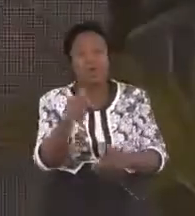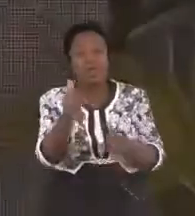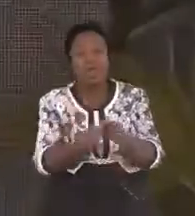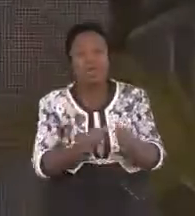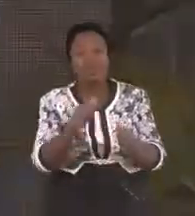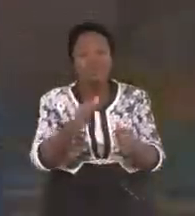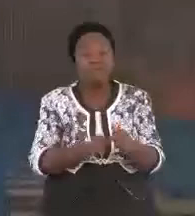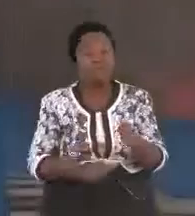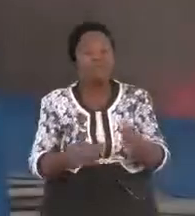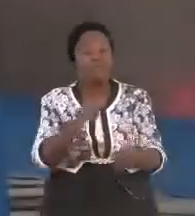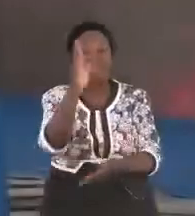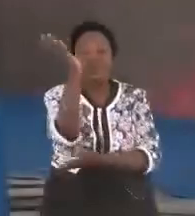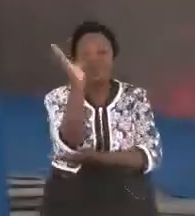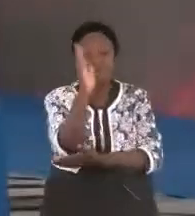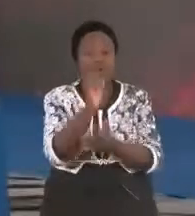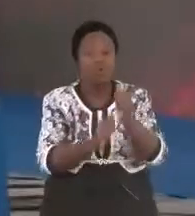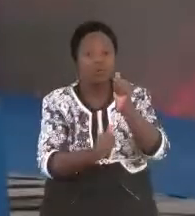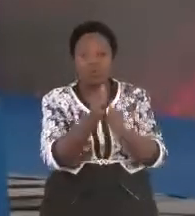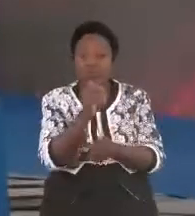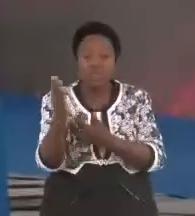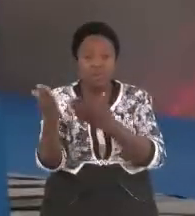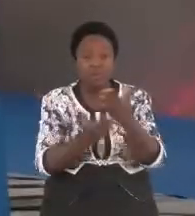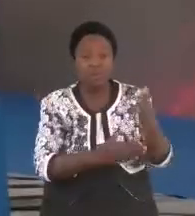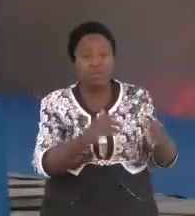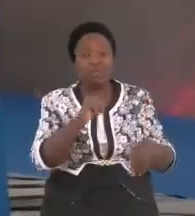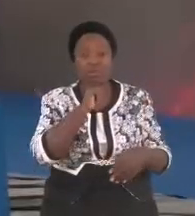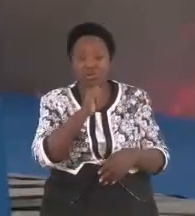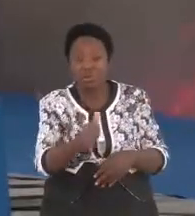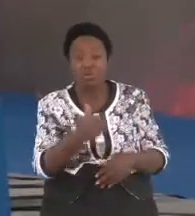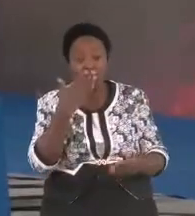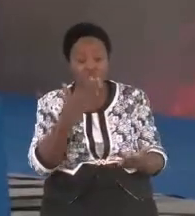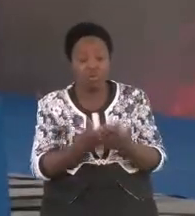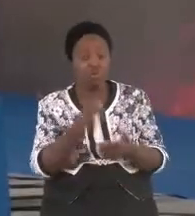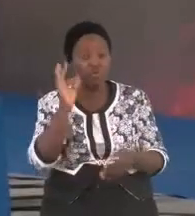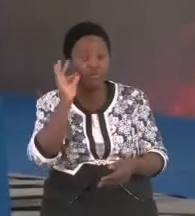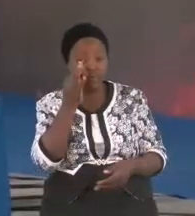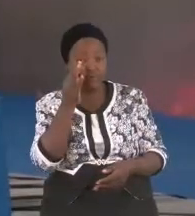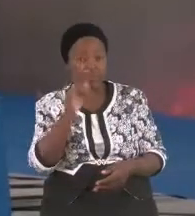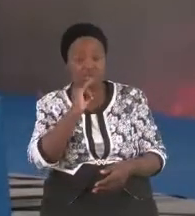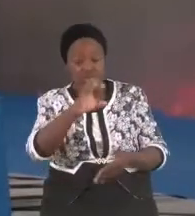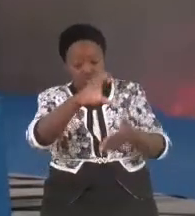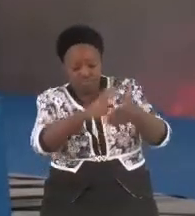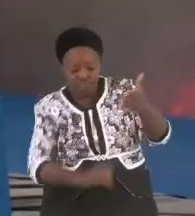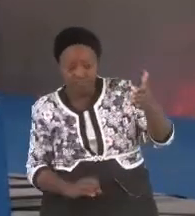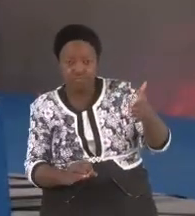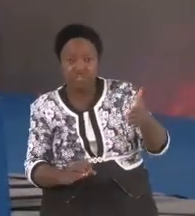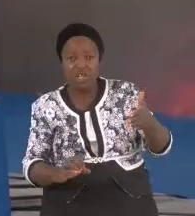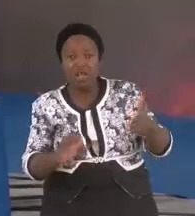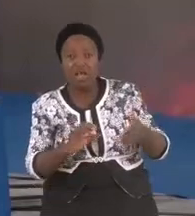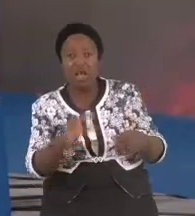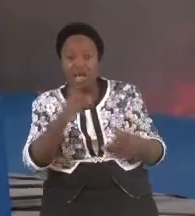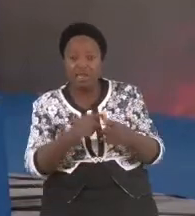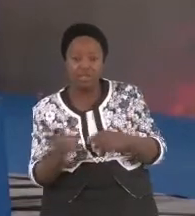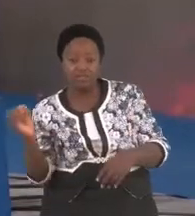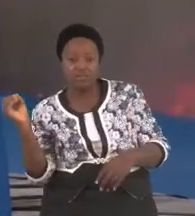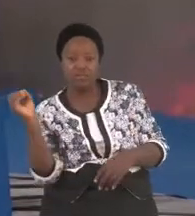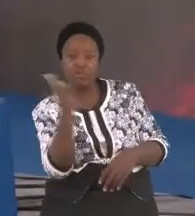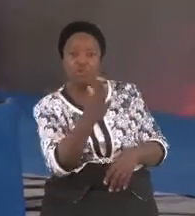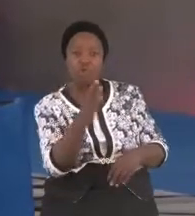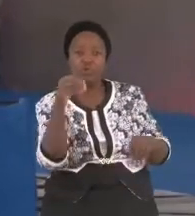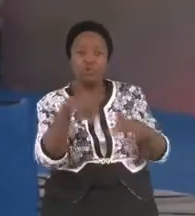which bringeth not forth good fruit is hewn down and cast into the